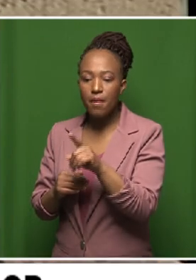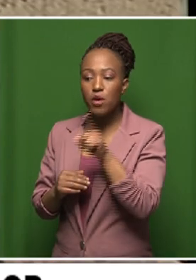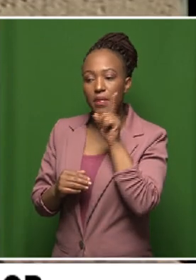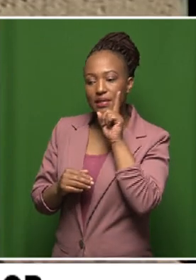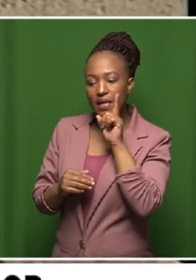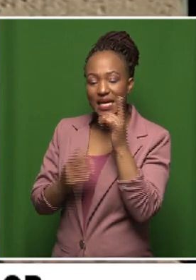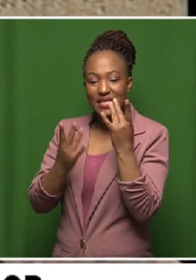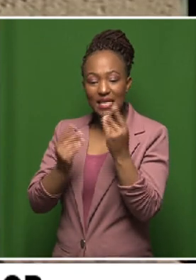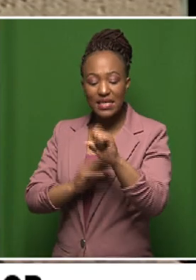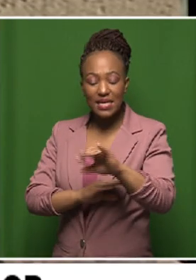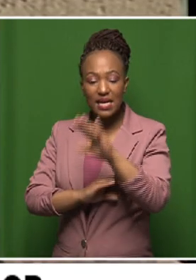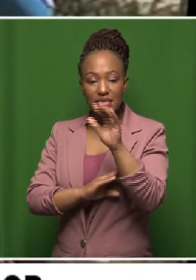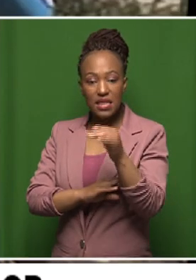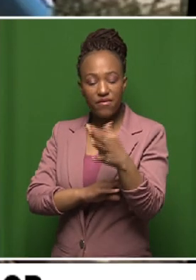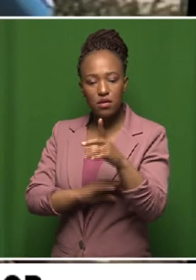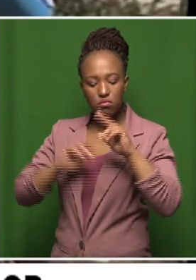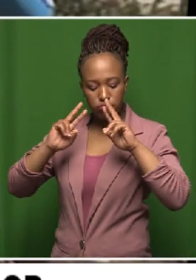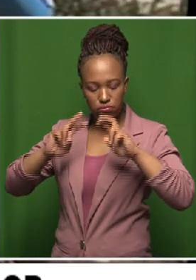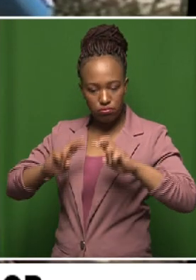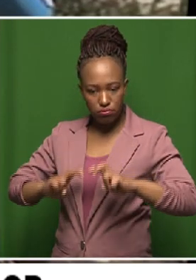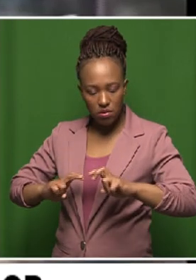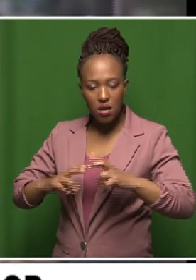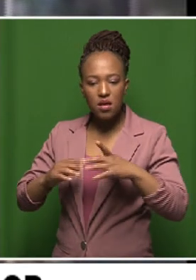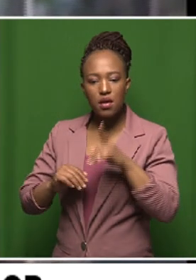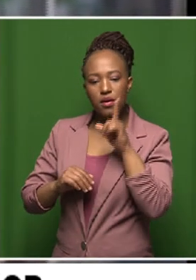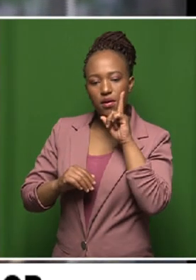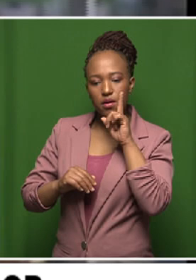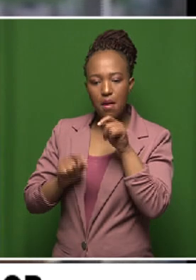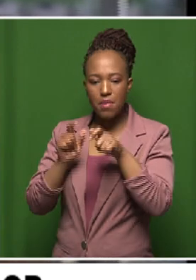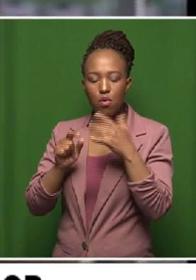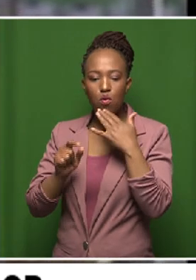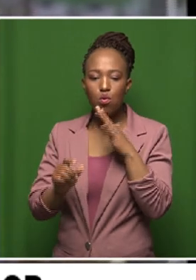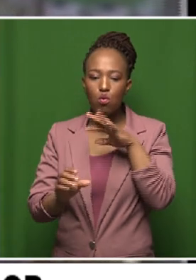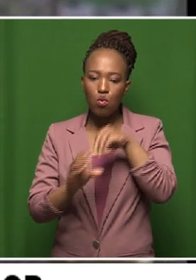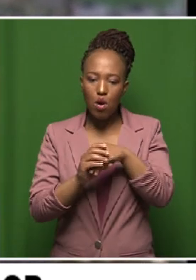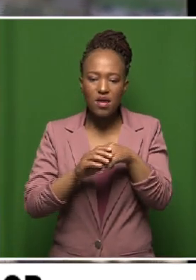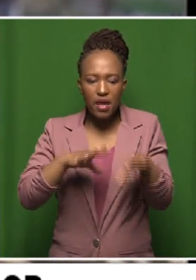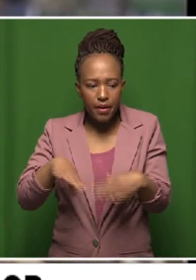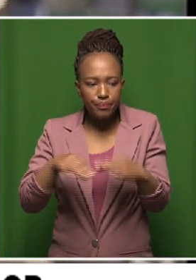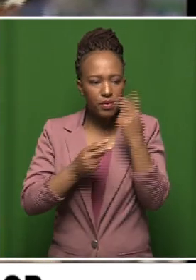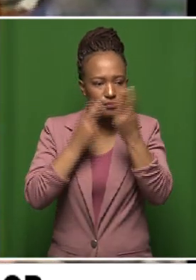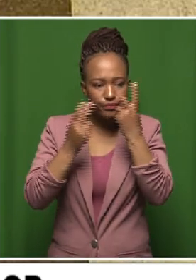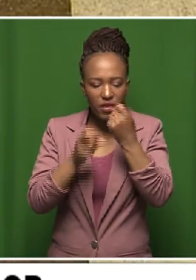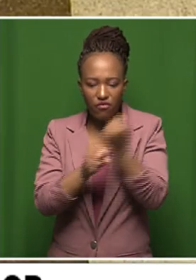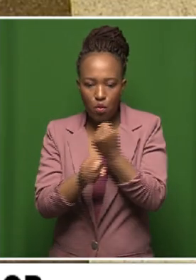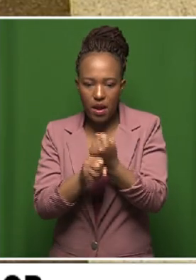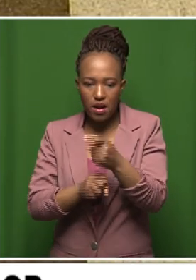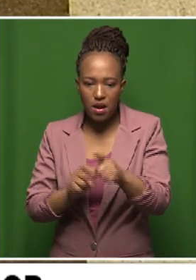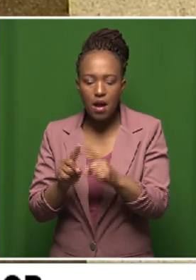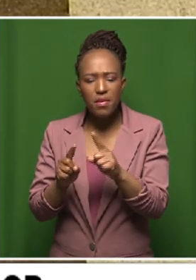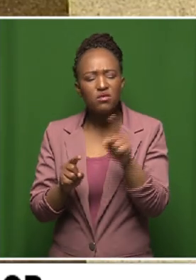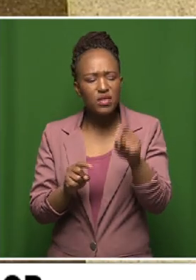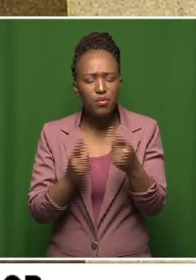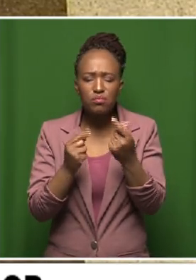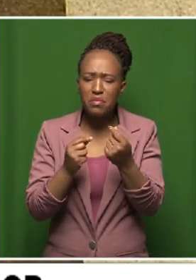Stats SA look at it is that they actually are only looking at the people that are actively searching for jobs. I mean, do you think they perhaps could have done it in a